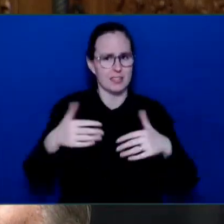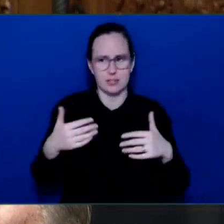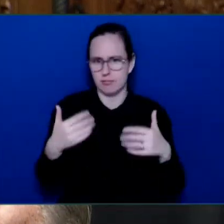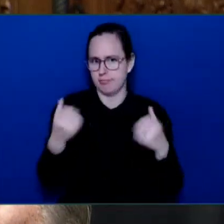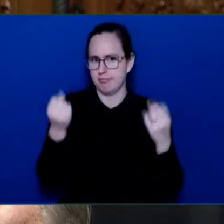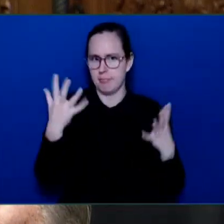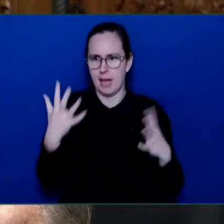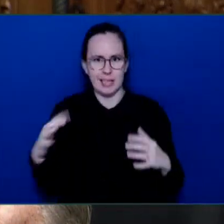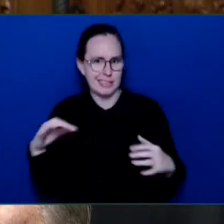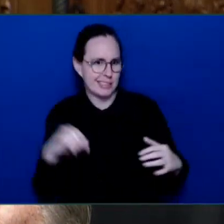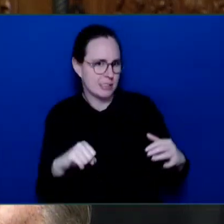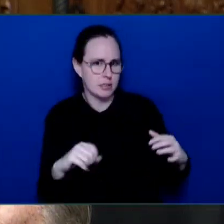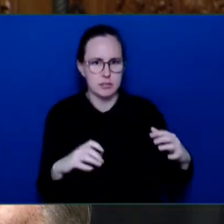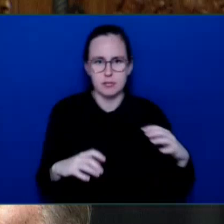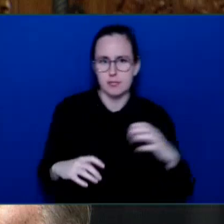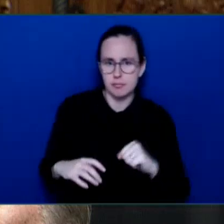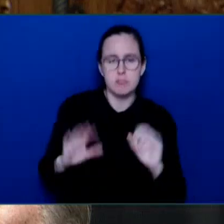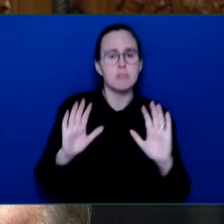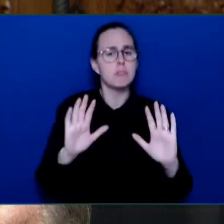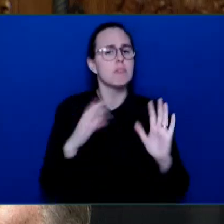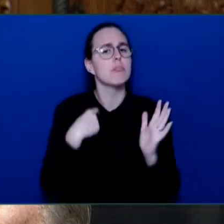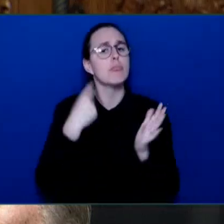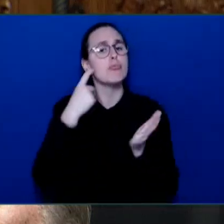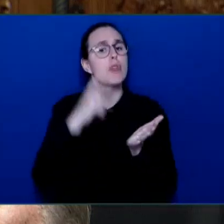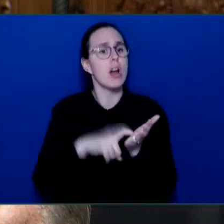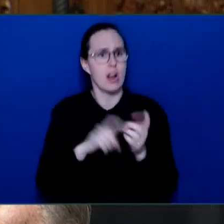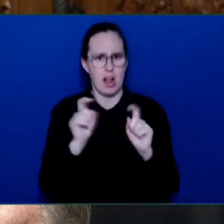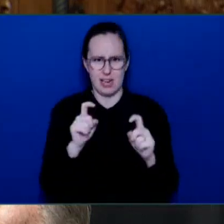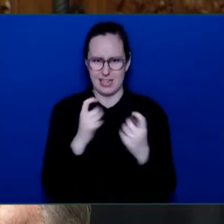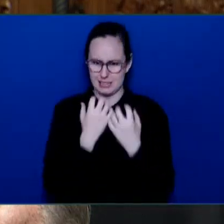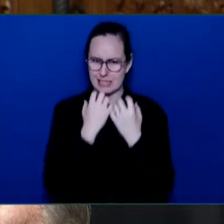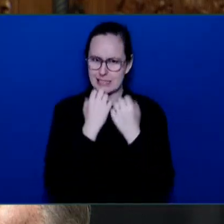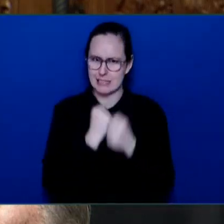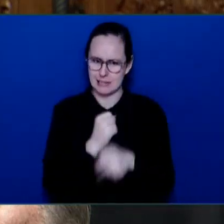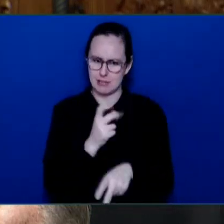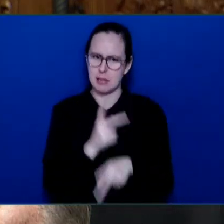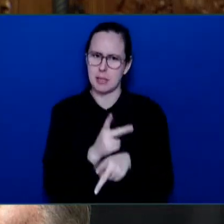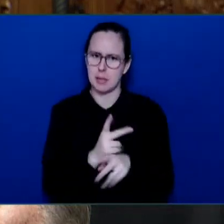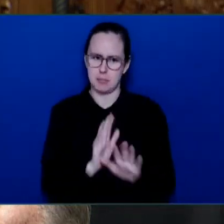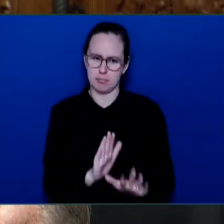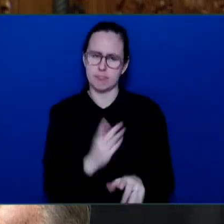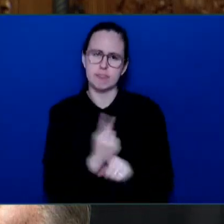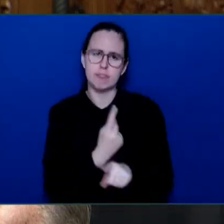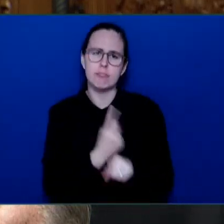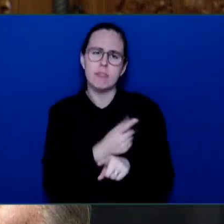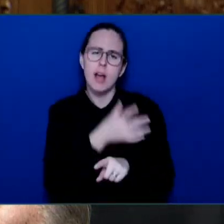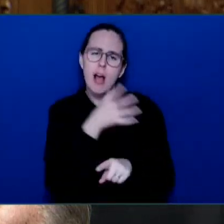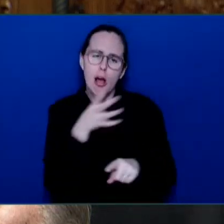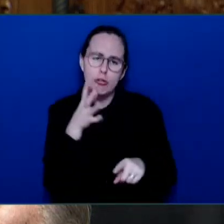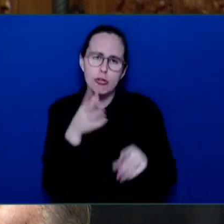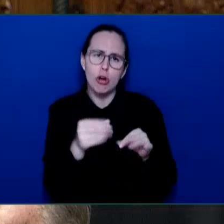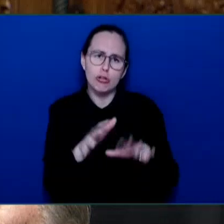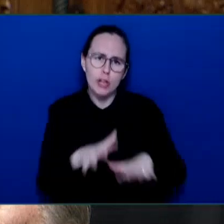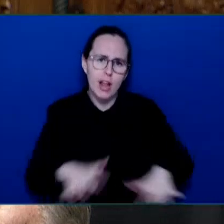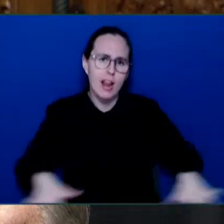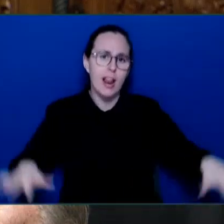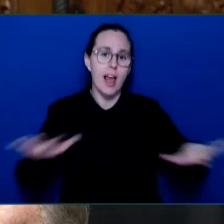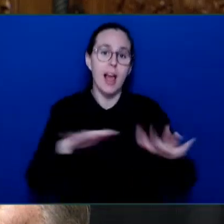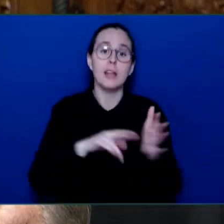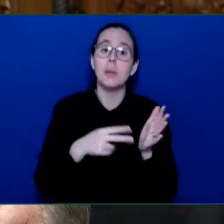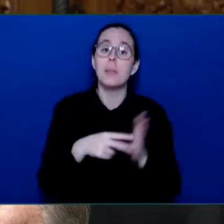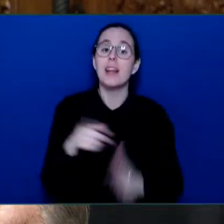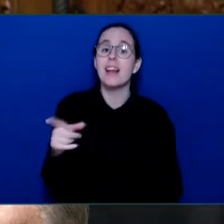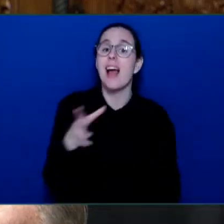suitable agricultural land so the BC agriculture sector can continue to grow in terms of food security,